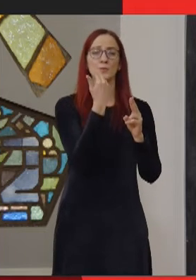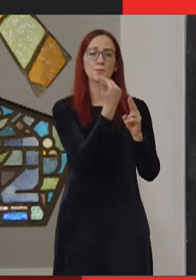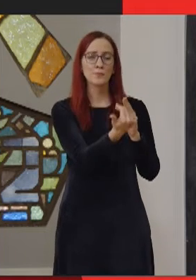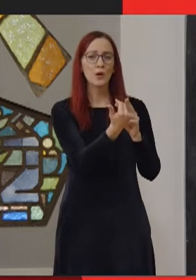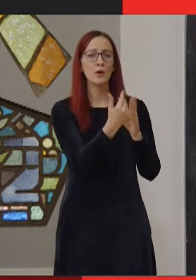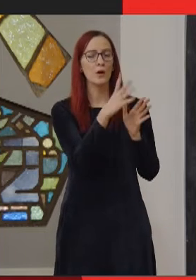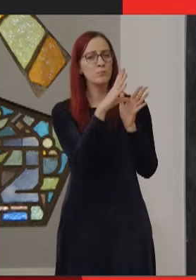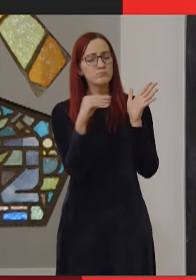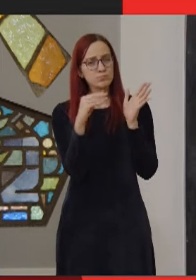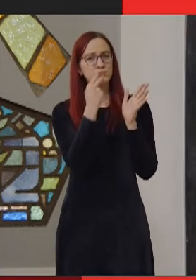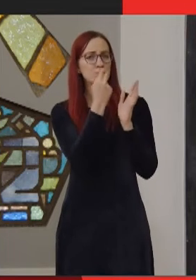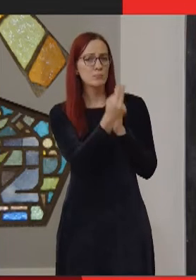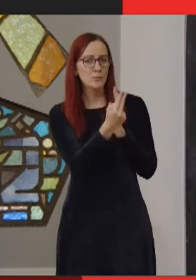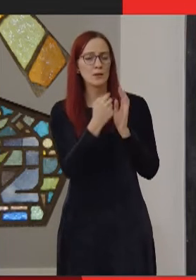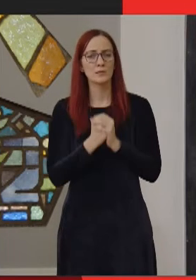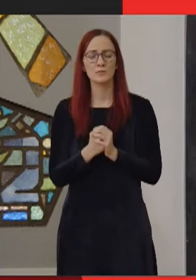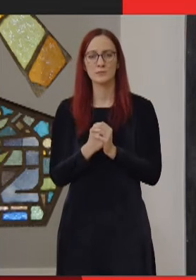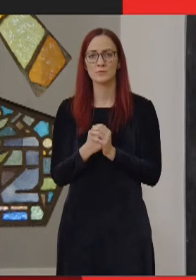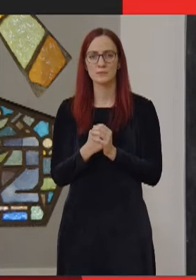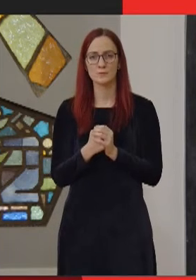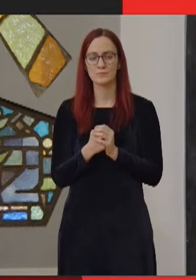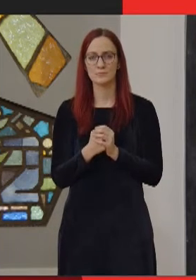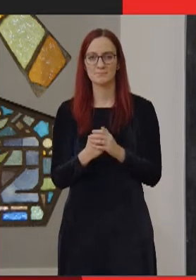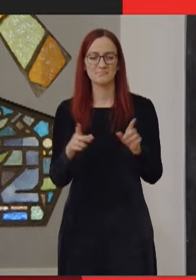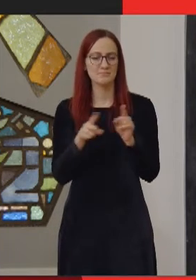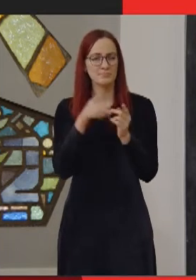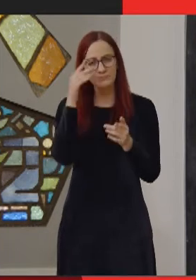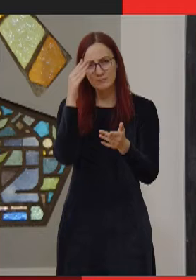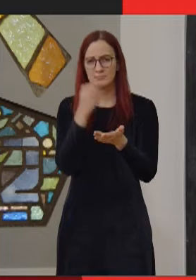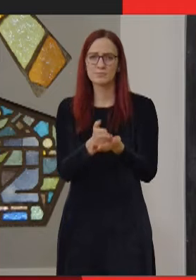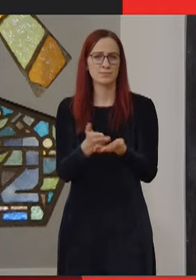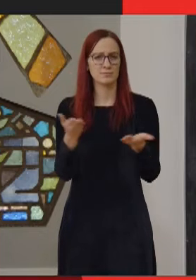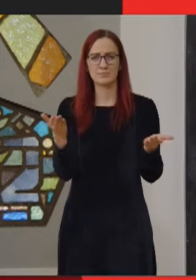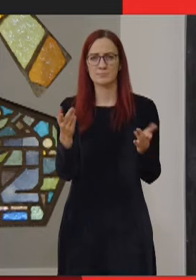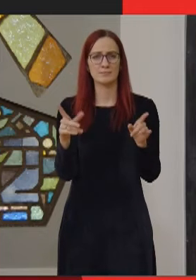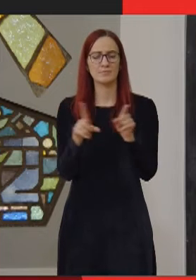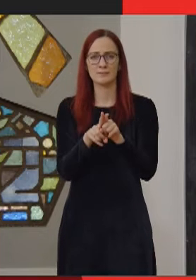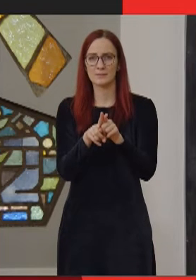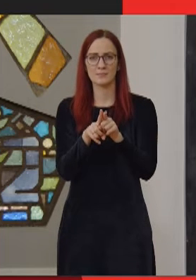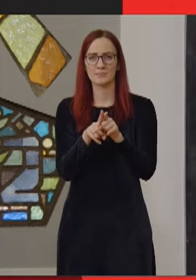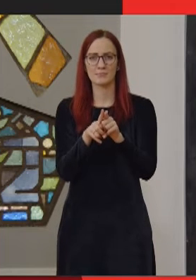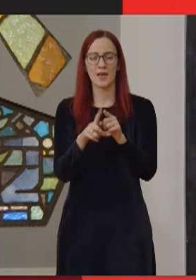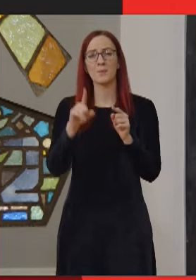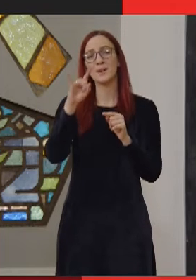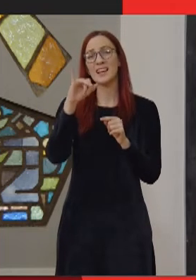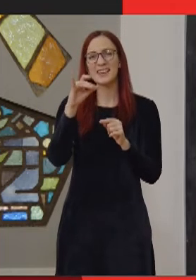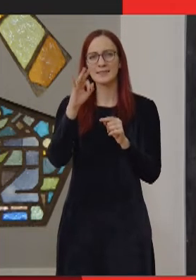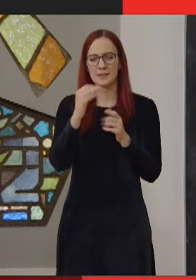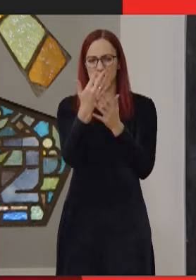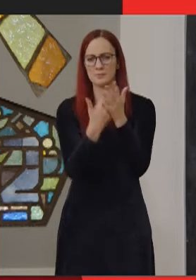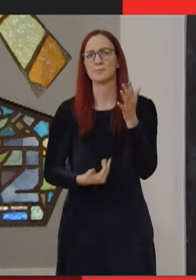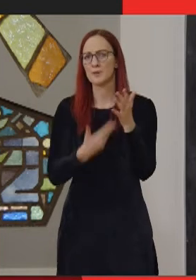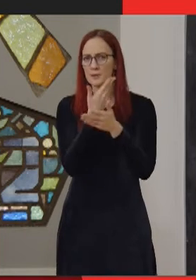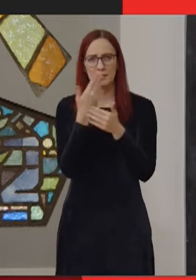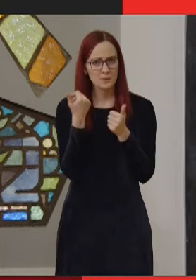see the international experts' conclusions are absolutely